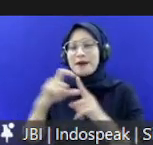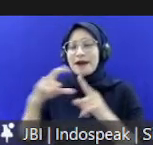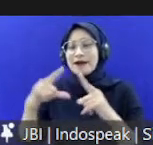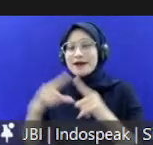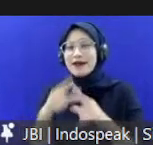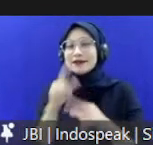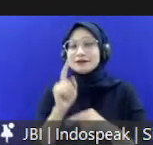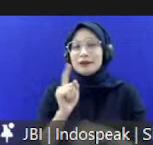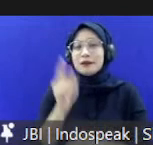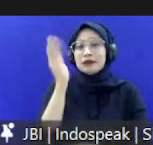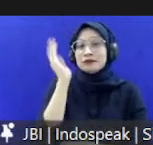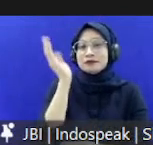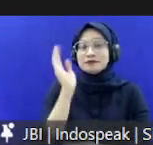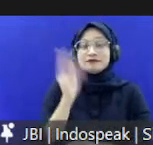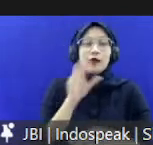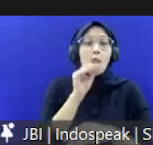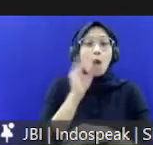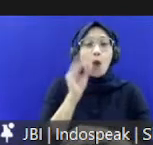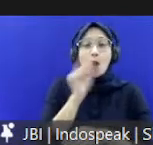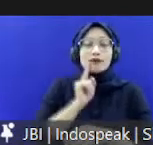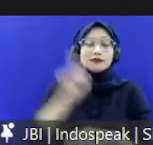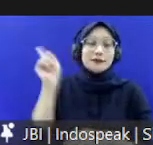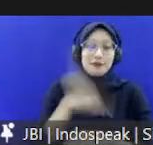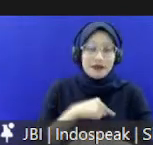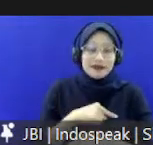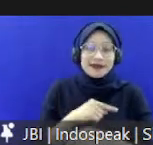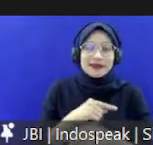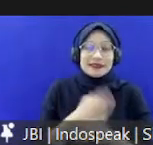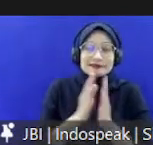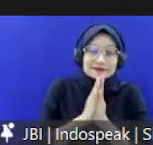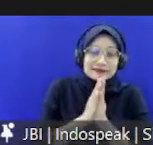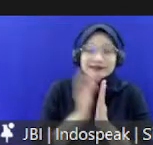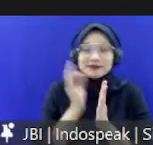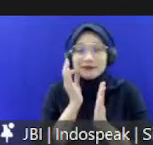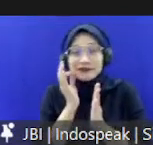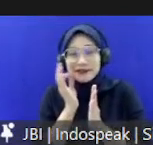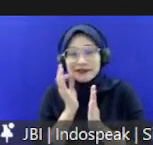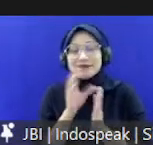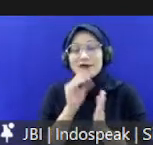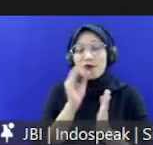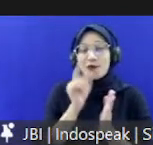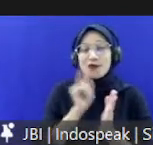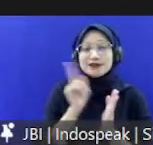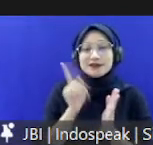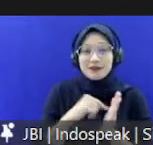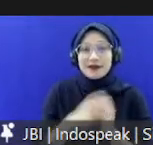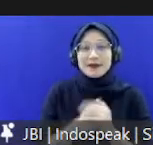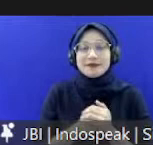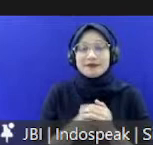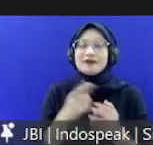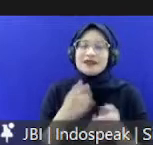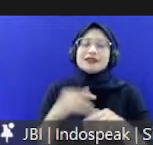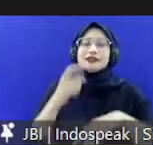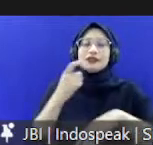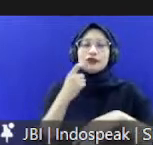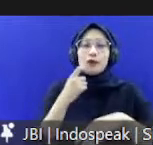speak very quickly. So forgive me if I speak a bit quickly, just go like this. I'll try to slow down.